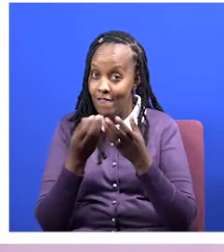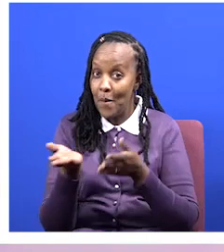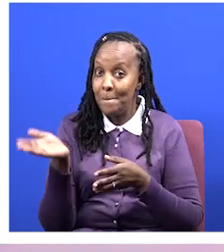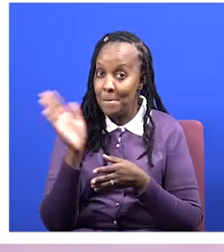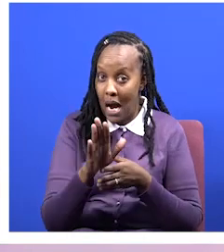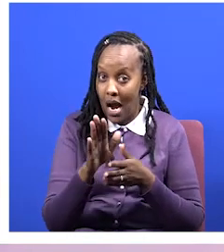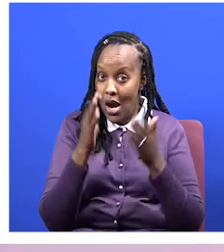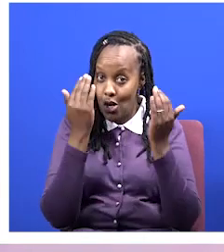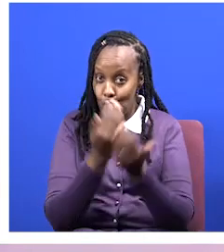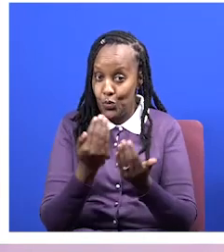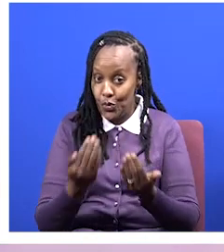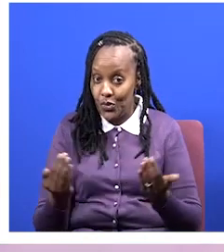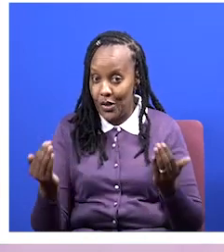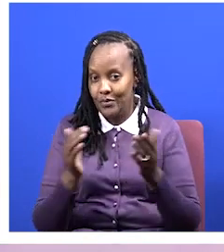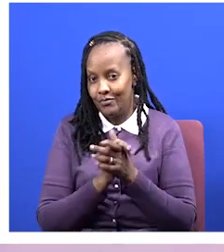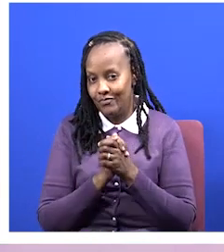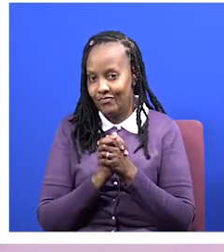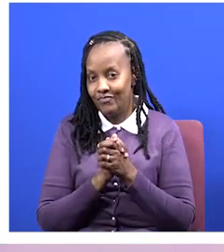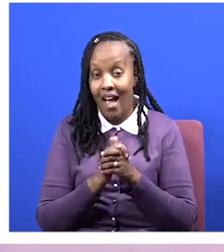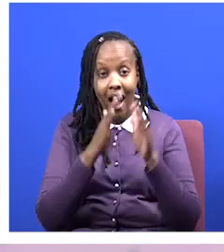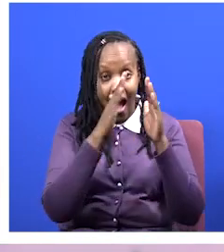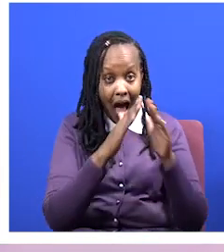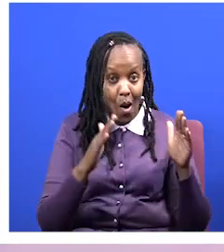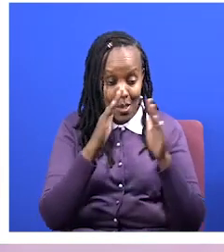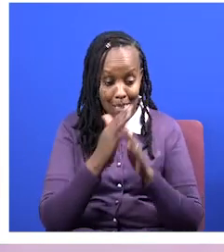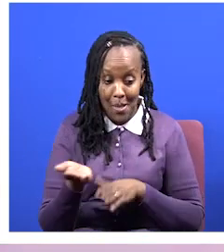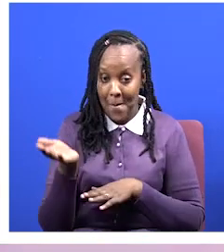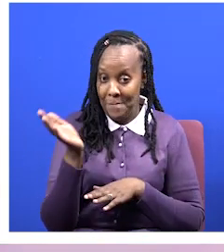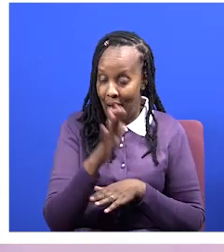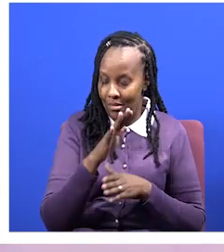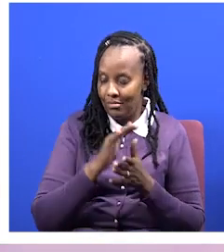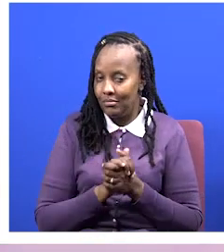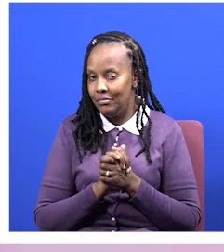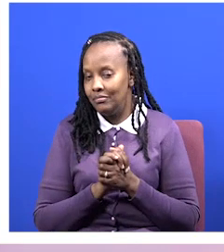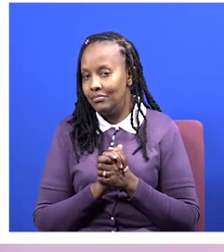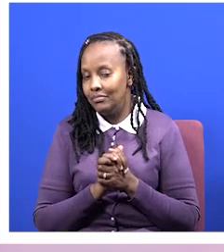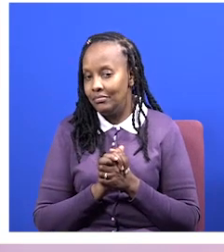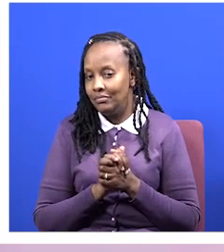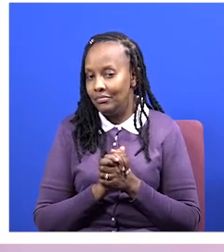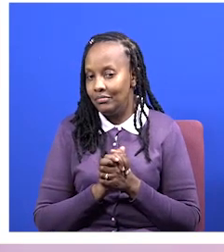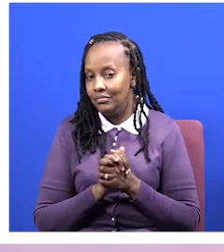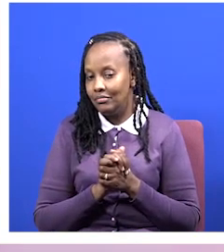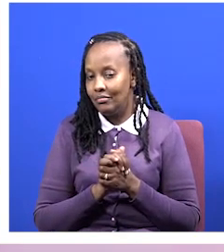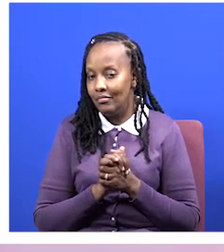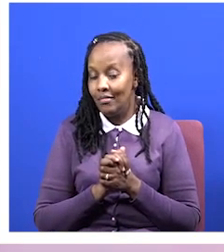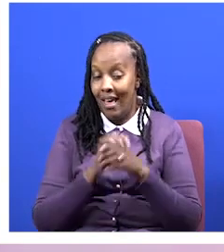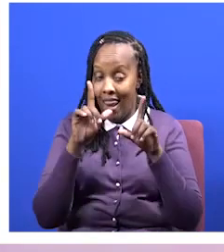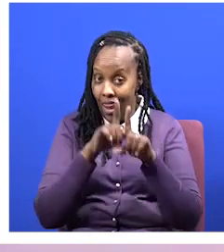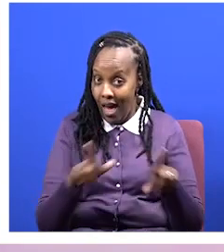children, God returned his houses, God